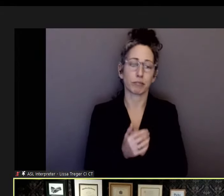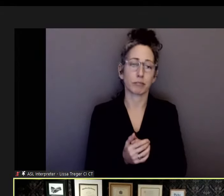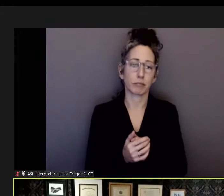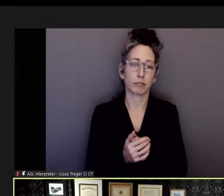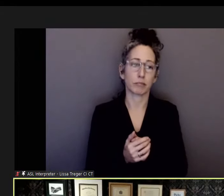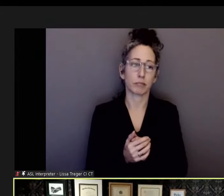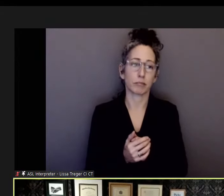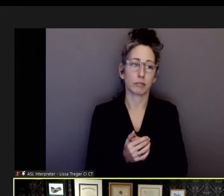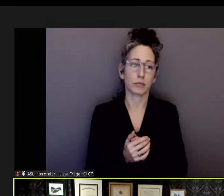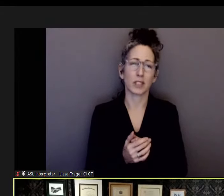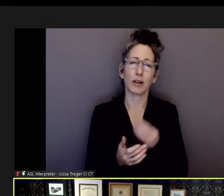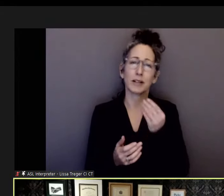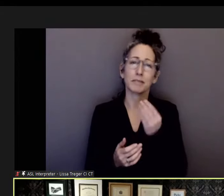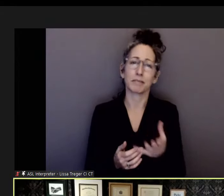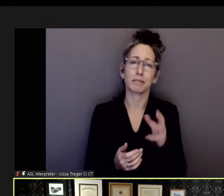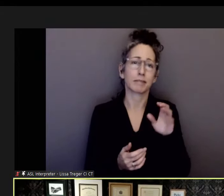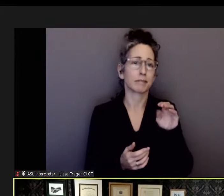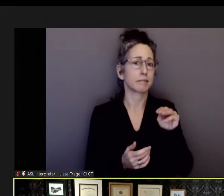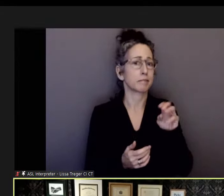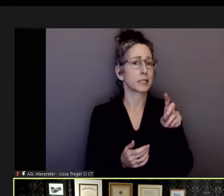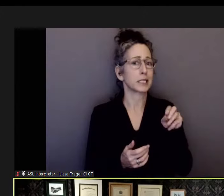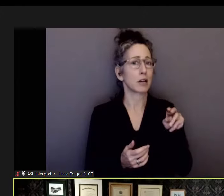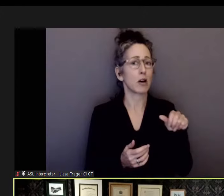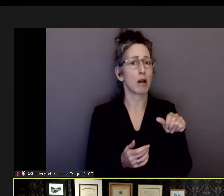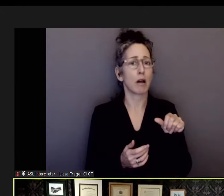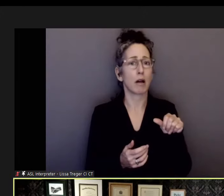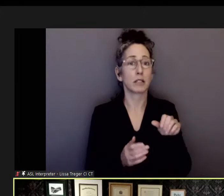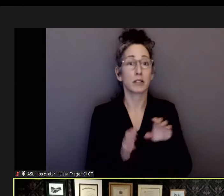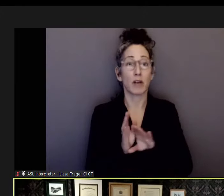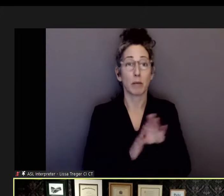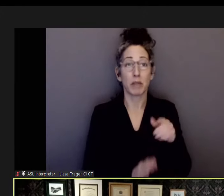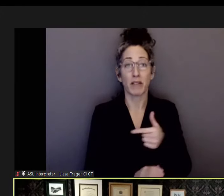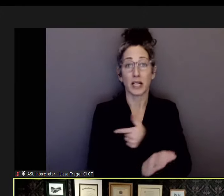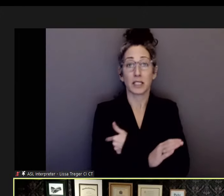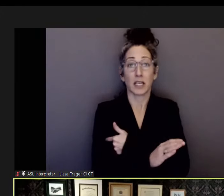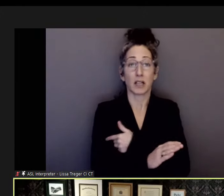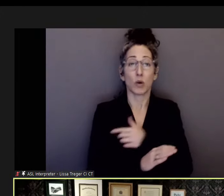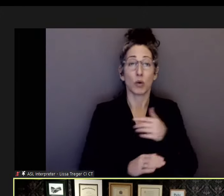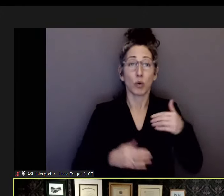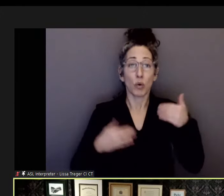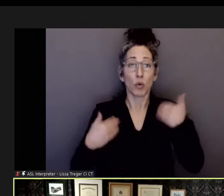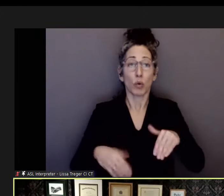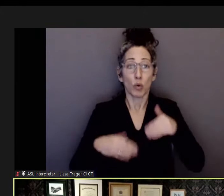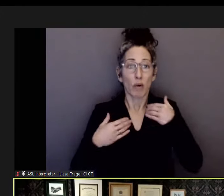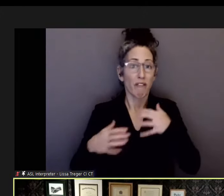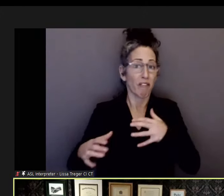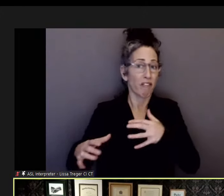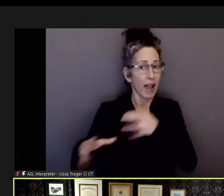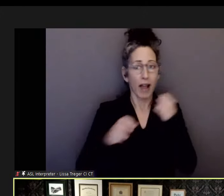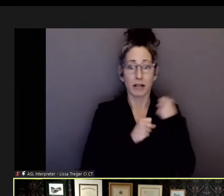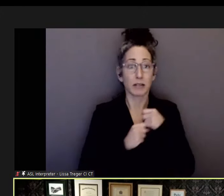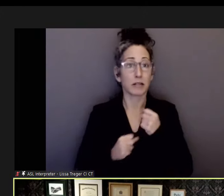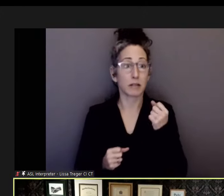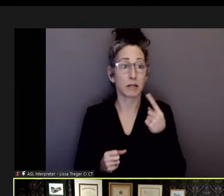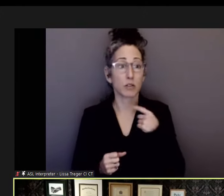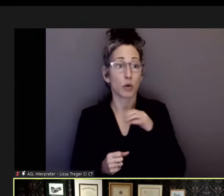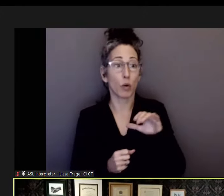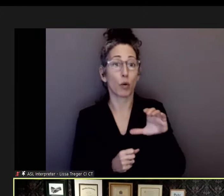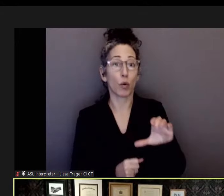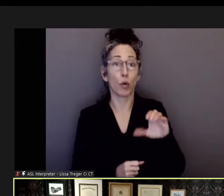rapidly we were able to develop this vaccine and make it available for use. The sequence of the SARS-CoV-2